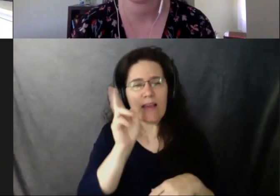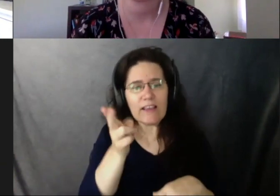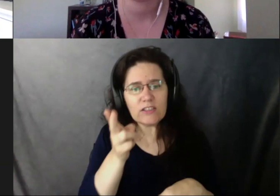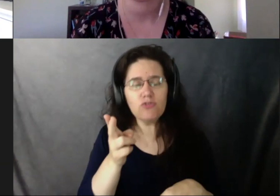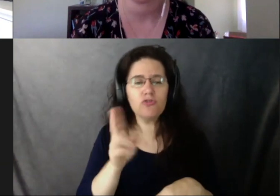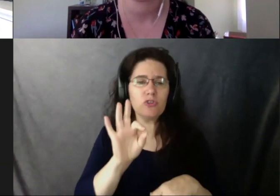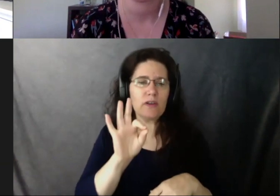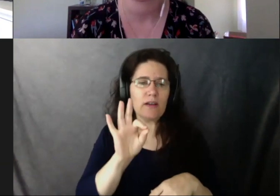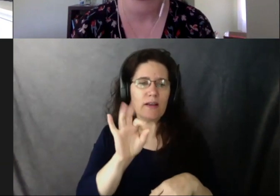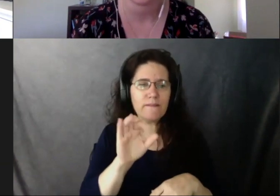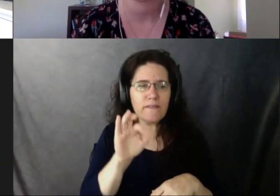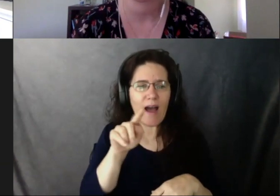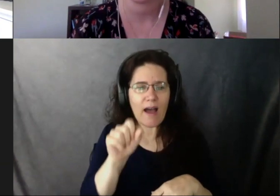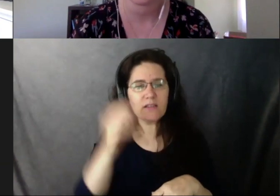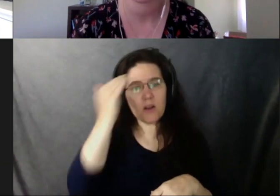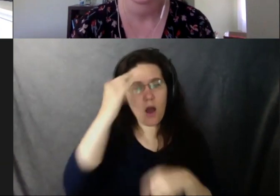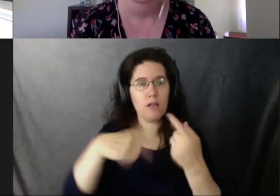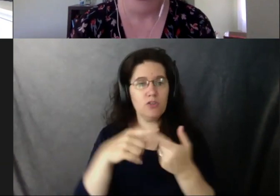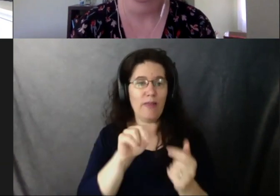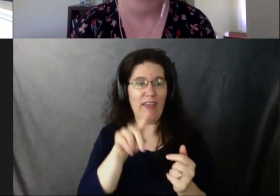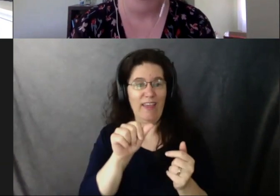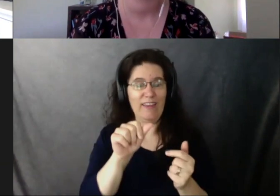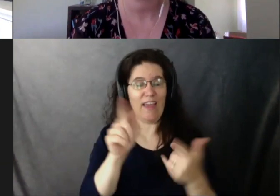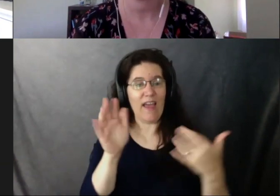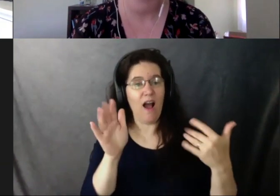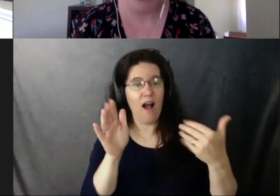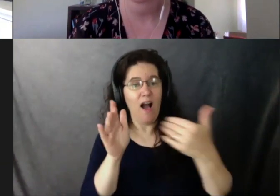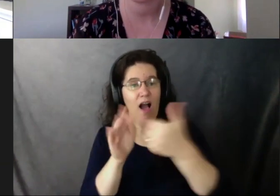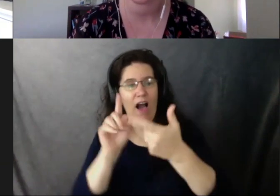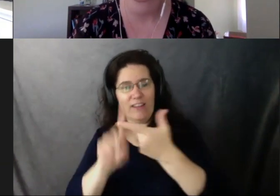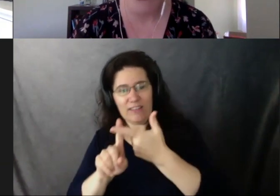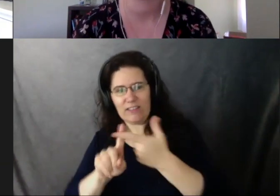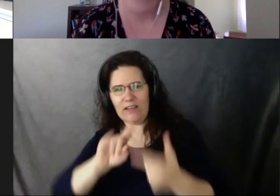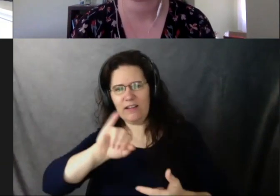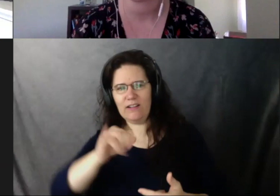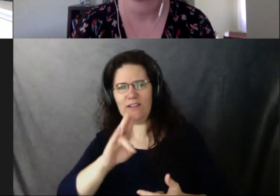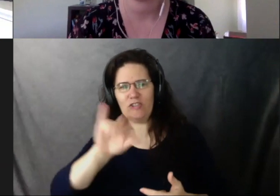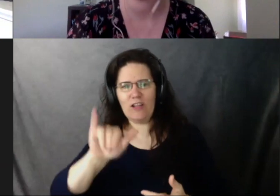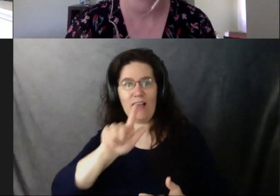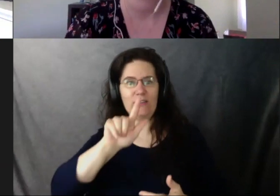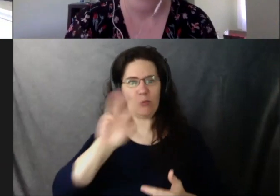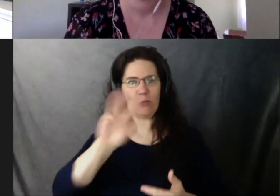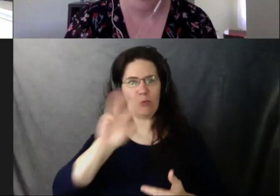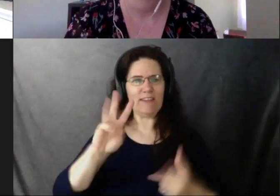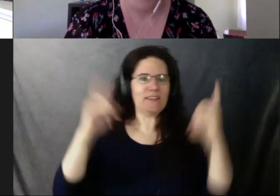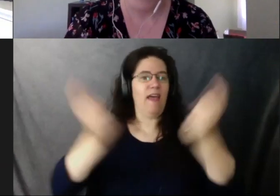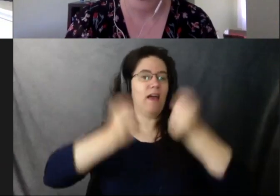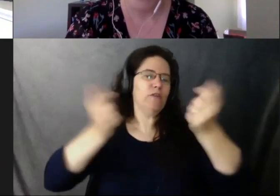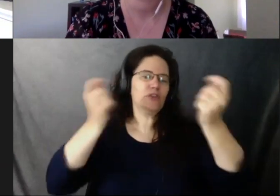the anniversary, which is July 26th. So stay tuned on our social media